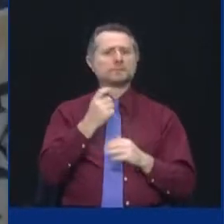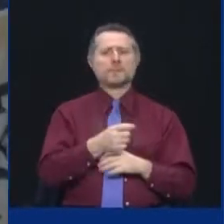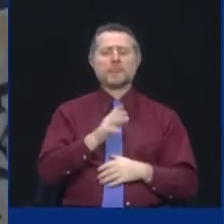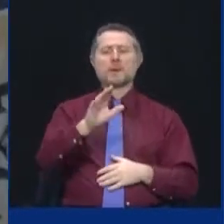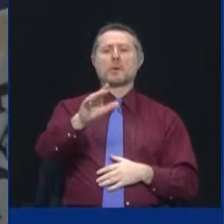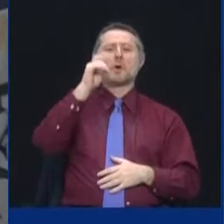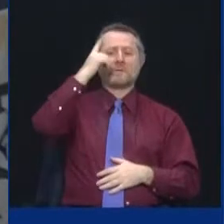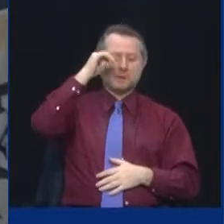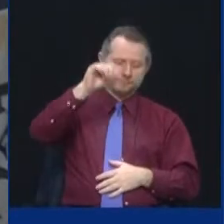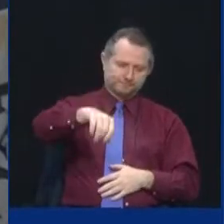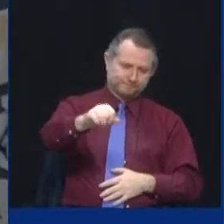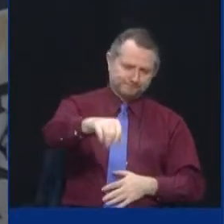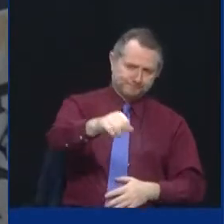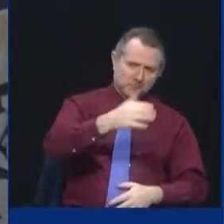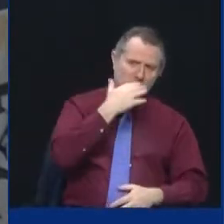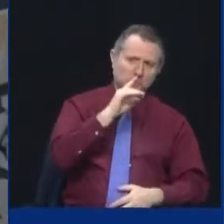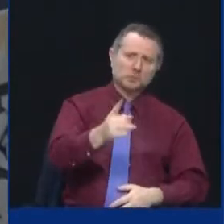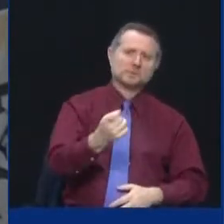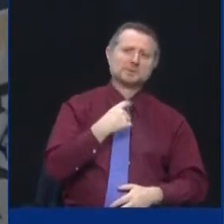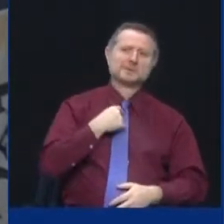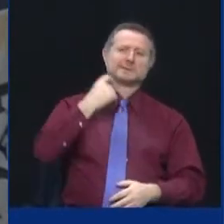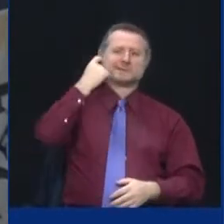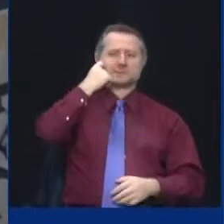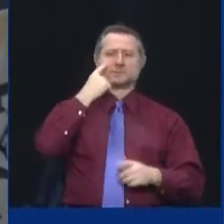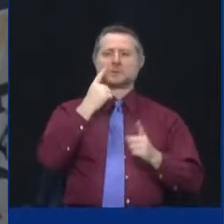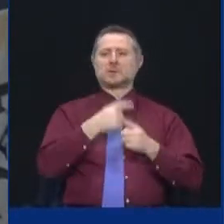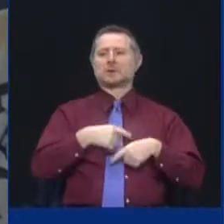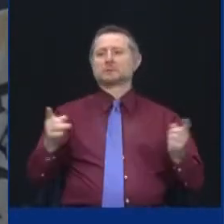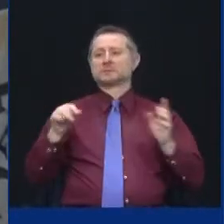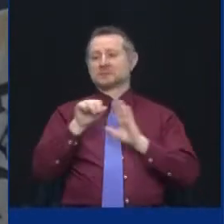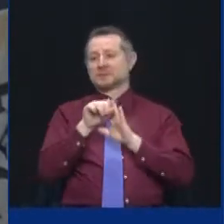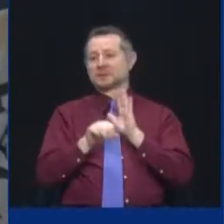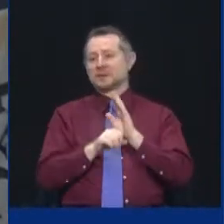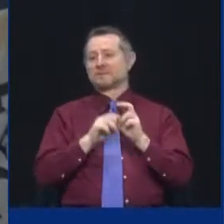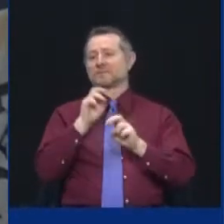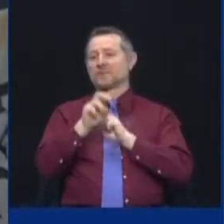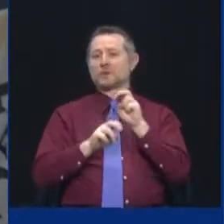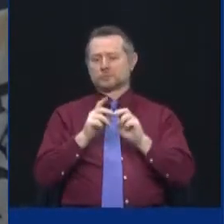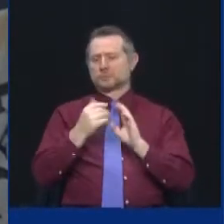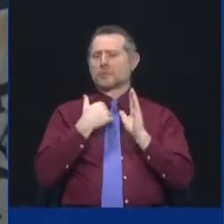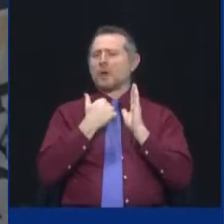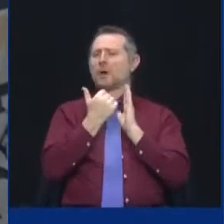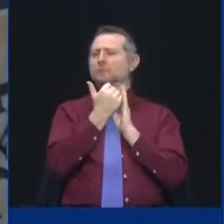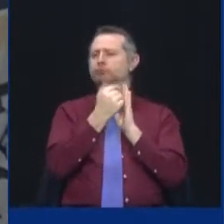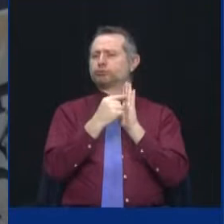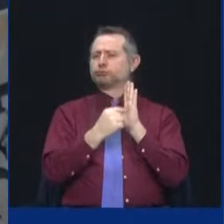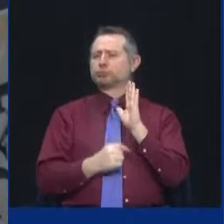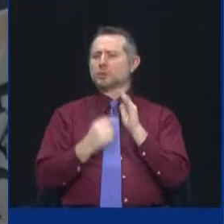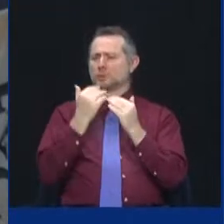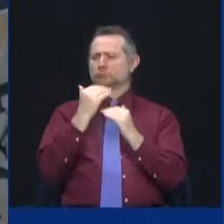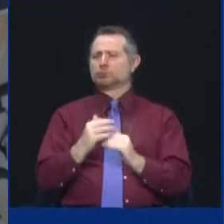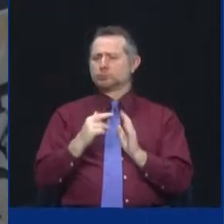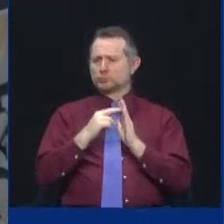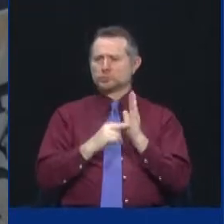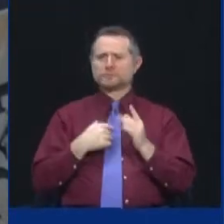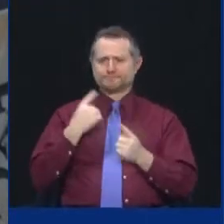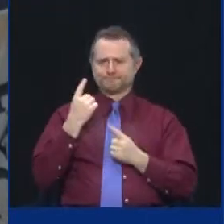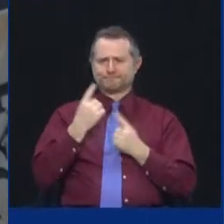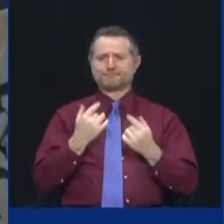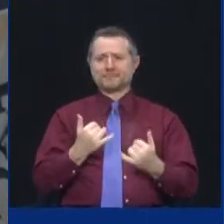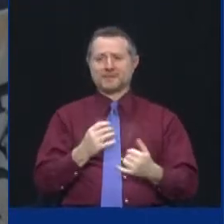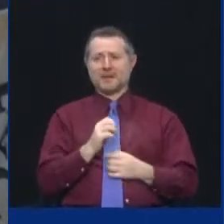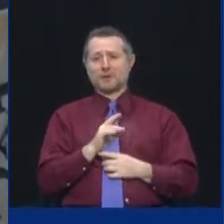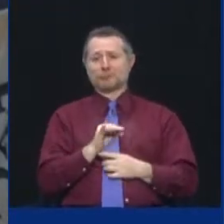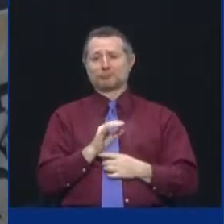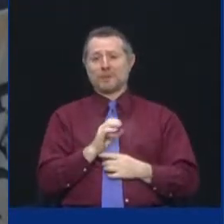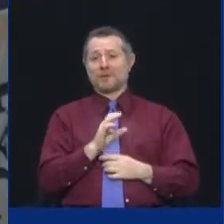We announced the state fair guidance. Right now, we're considering guidance with the Erie County Fair that is comparable